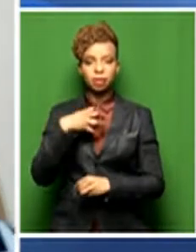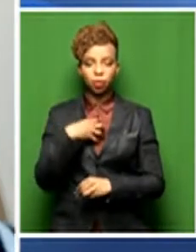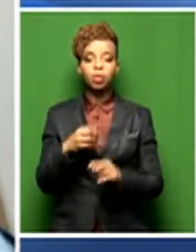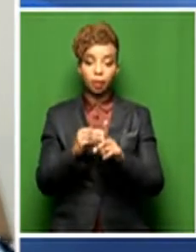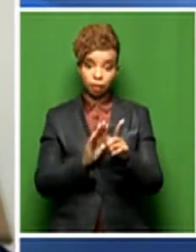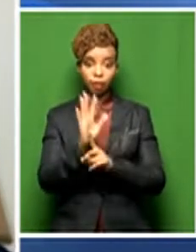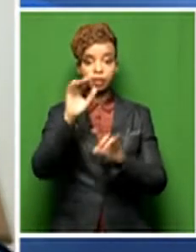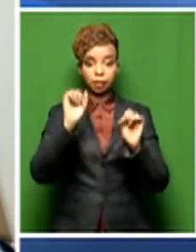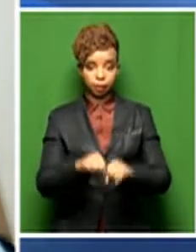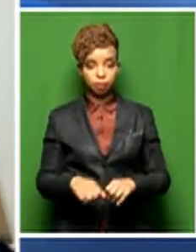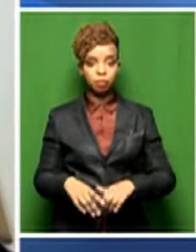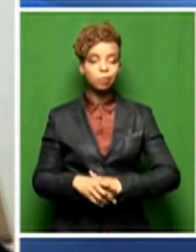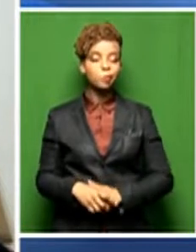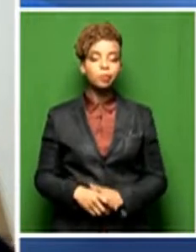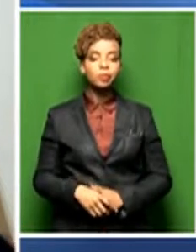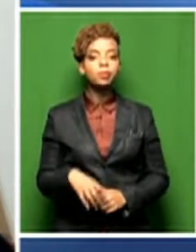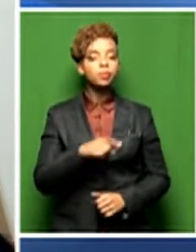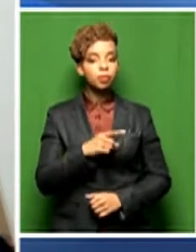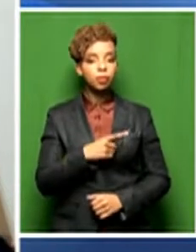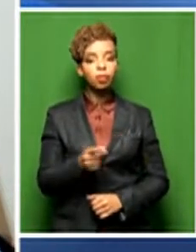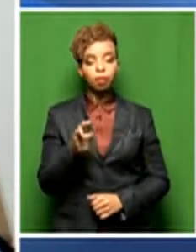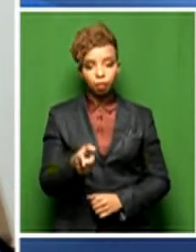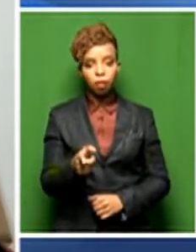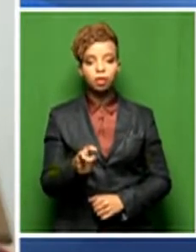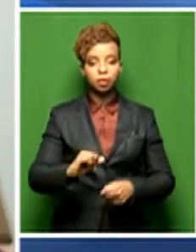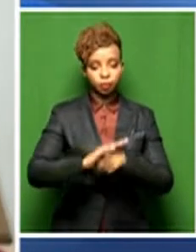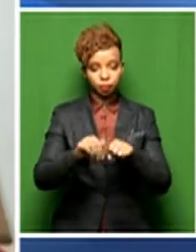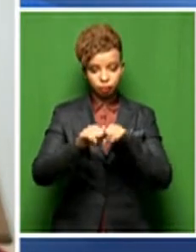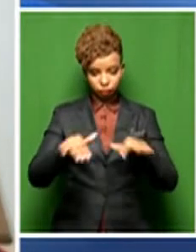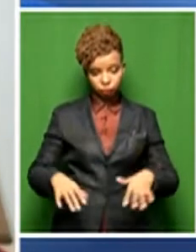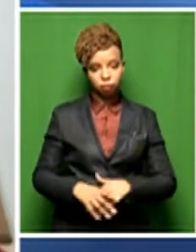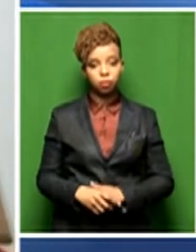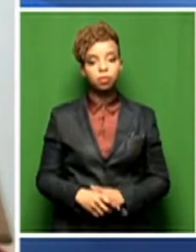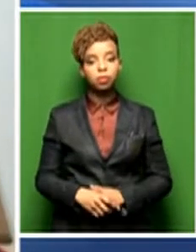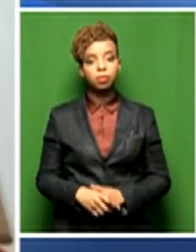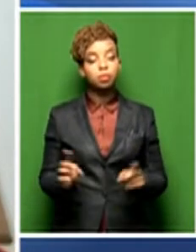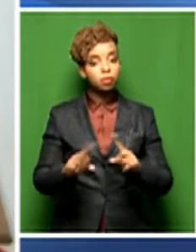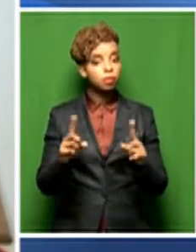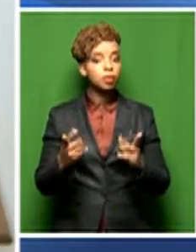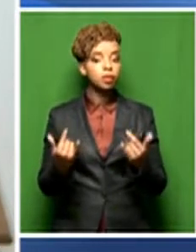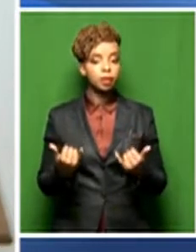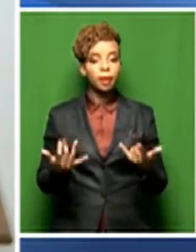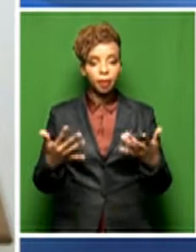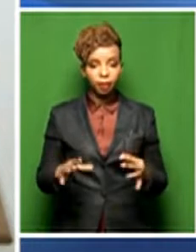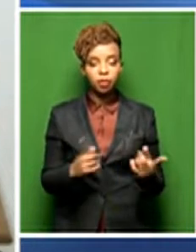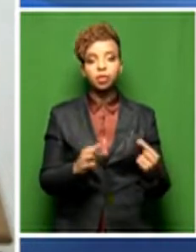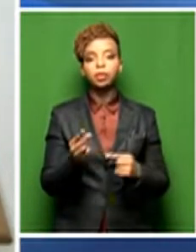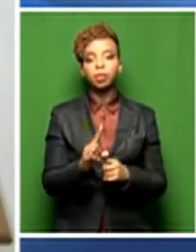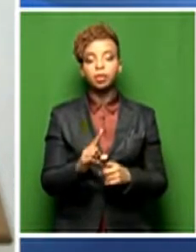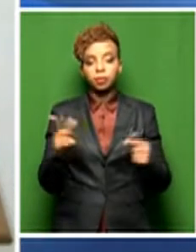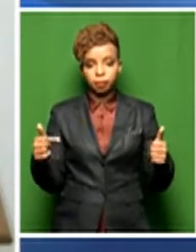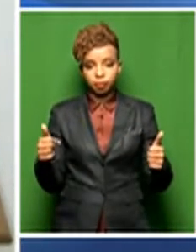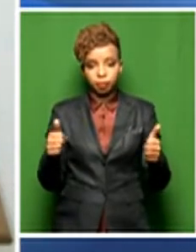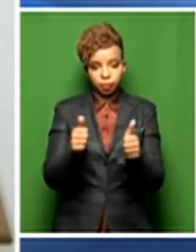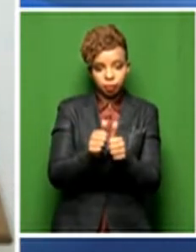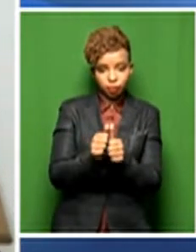COVID-19. Now, as a Circle of Global Business Women, we have partnered with one of our corporate members. We call it the